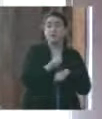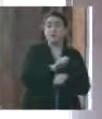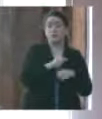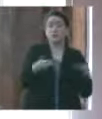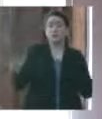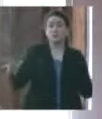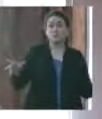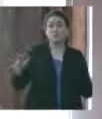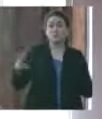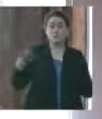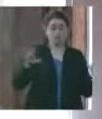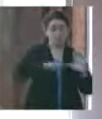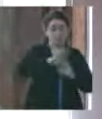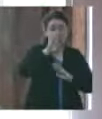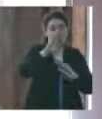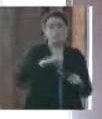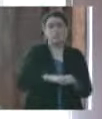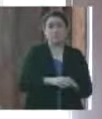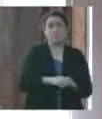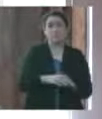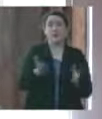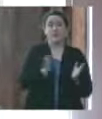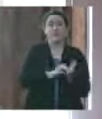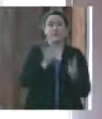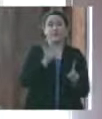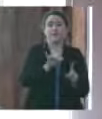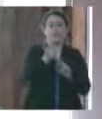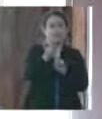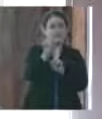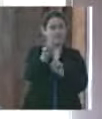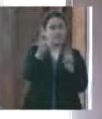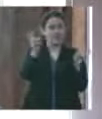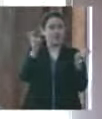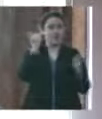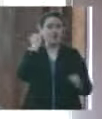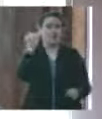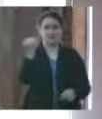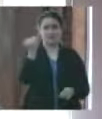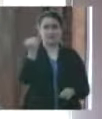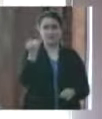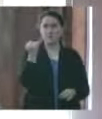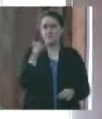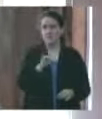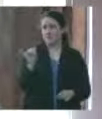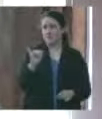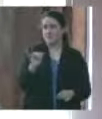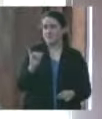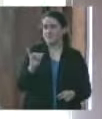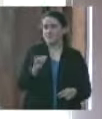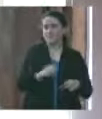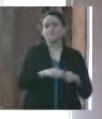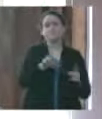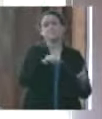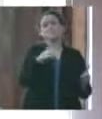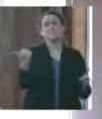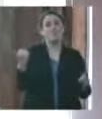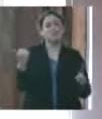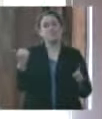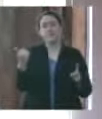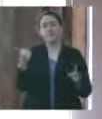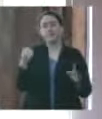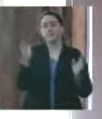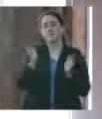brings out the point about the software of conservation, is a small project which I visited just last